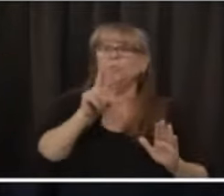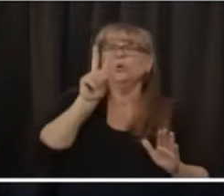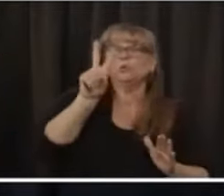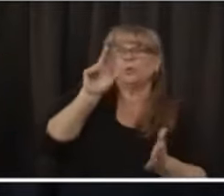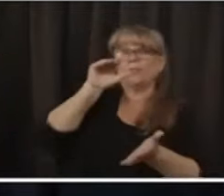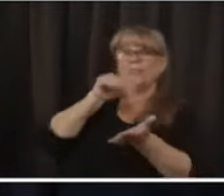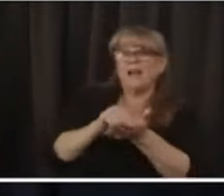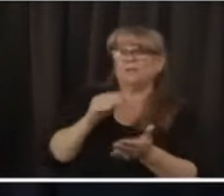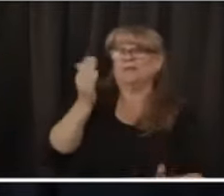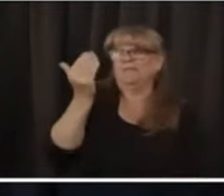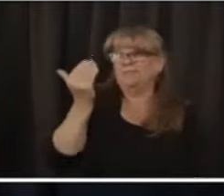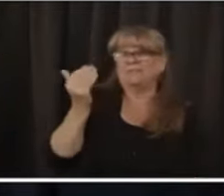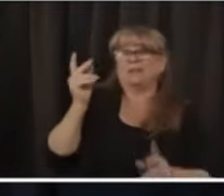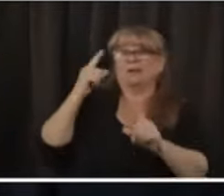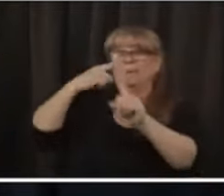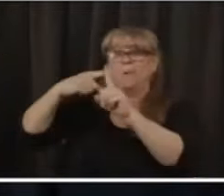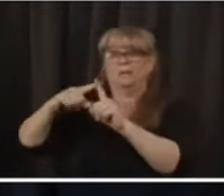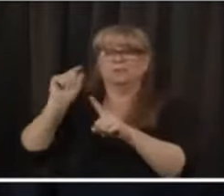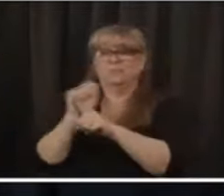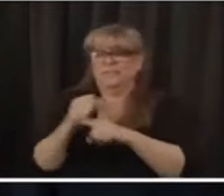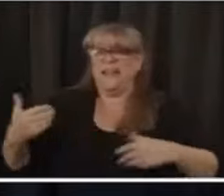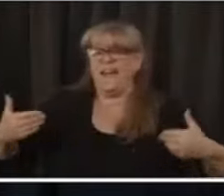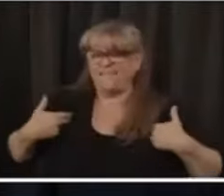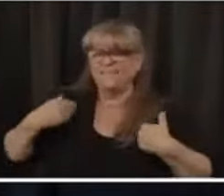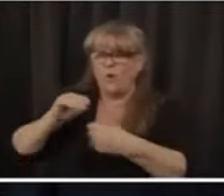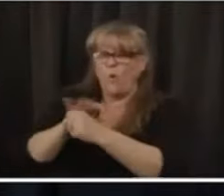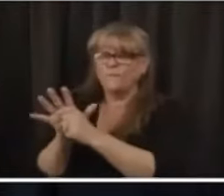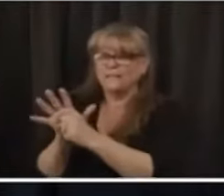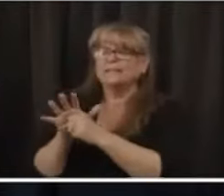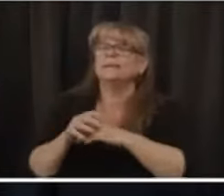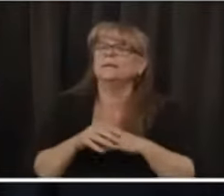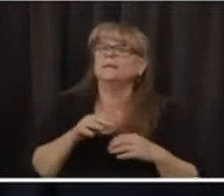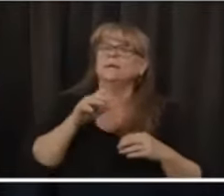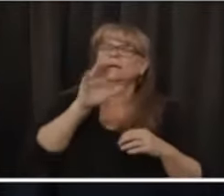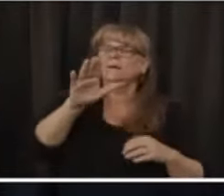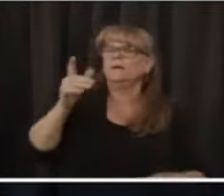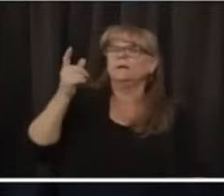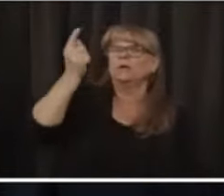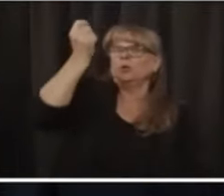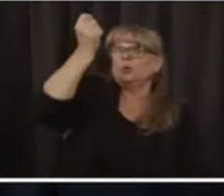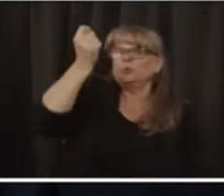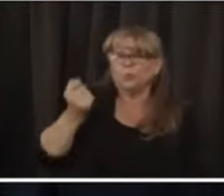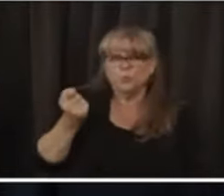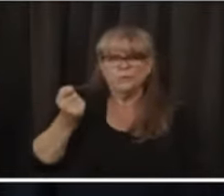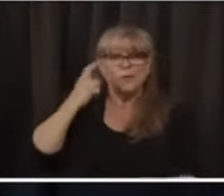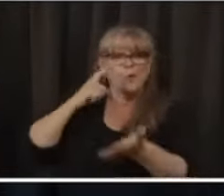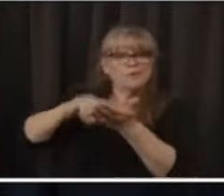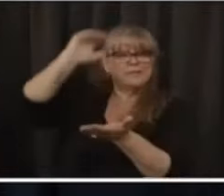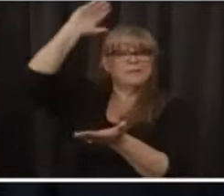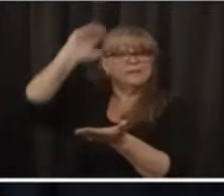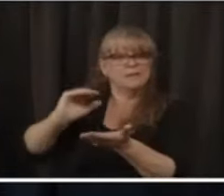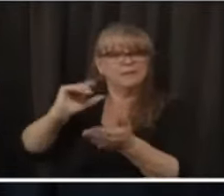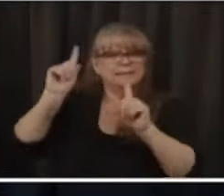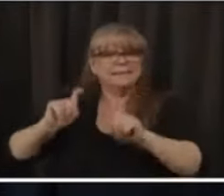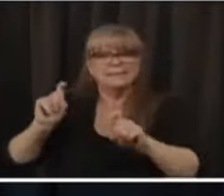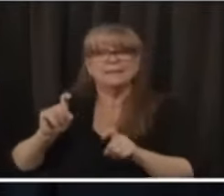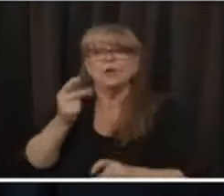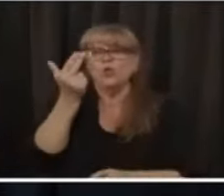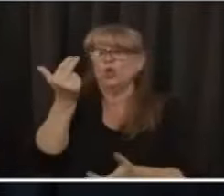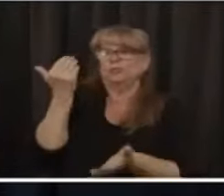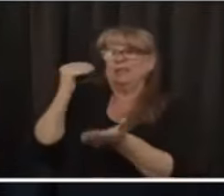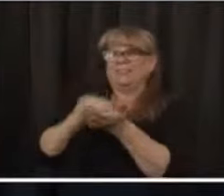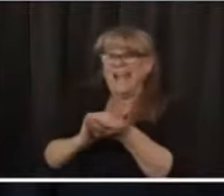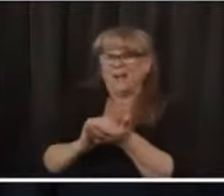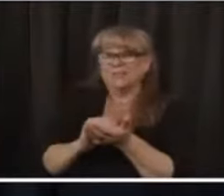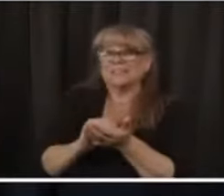that is from what we typically have on Tuesdays, which is a relatively low number of people getting tested, 13,013. So that